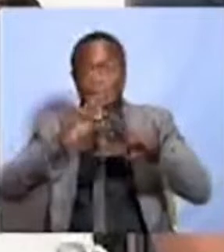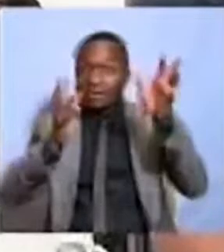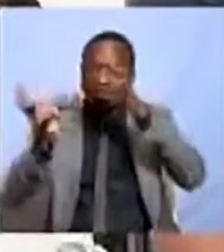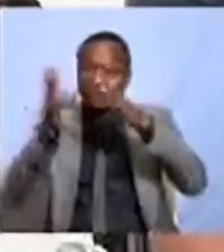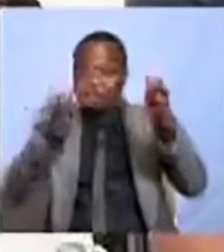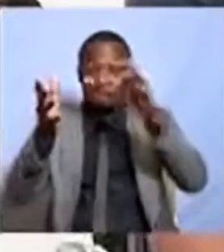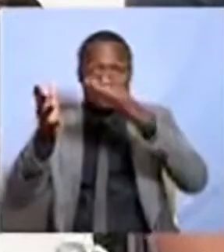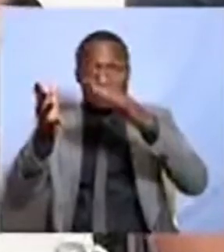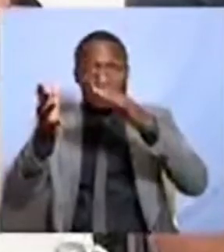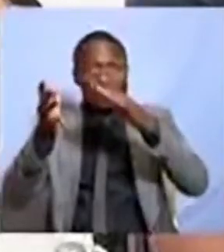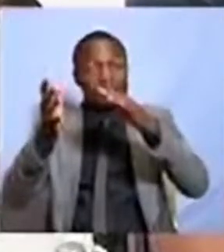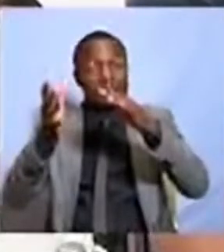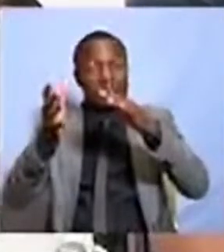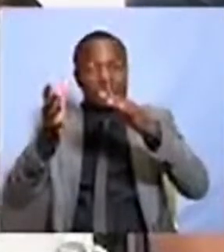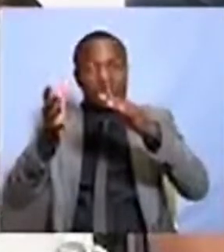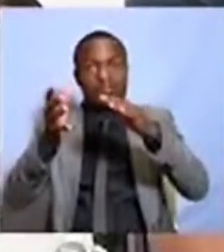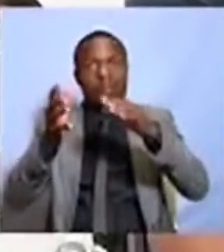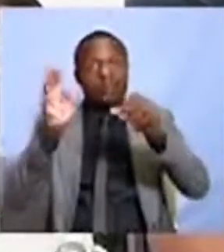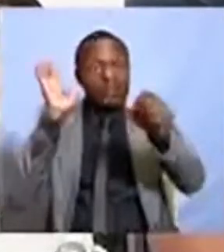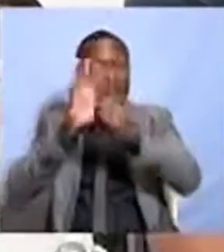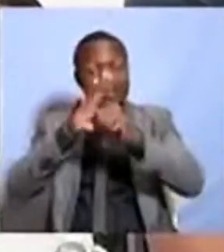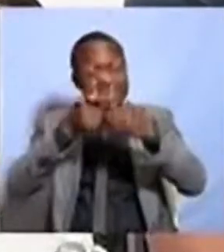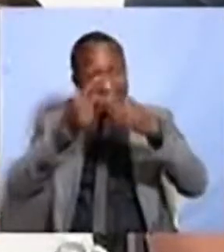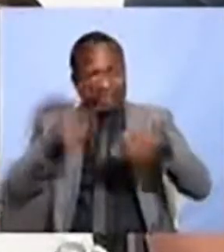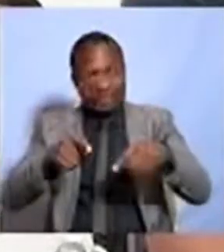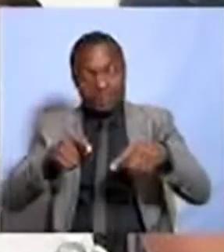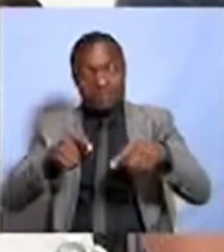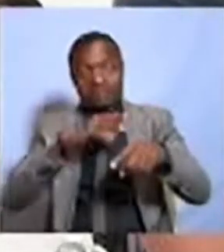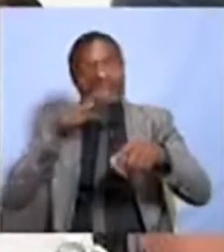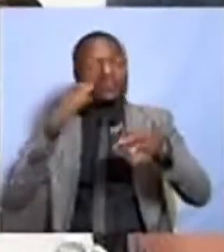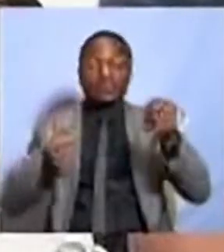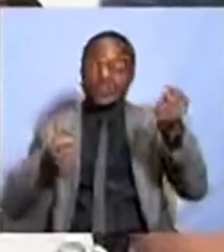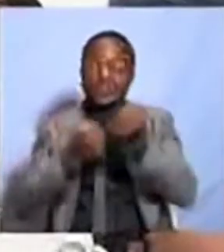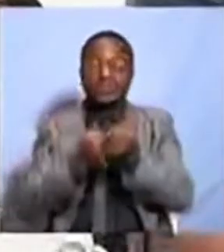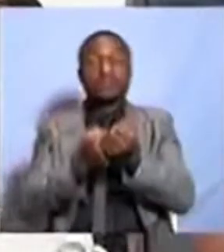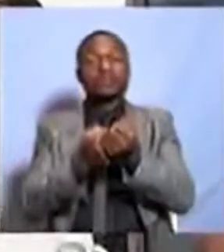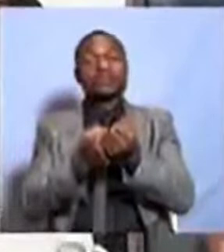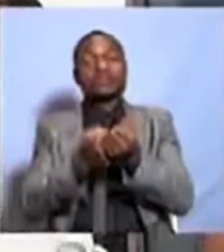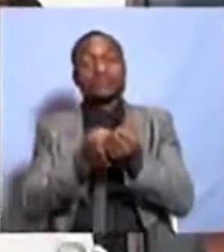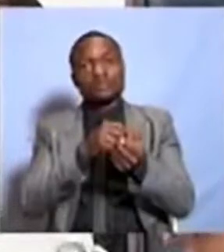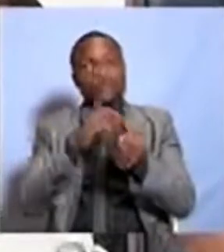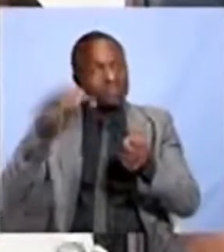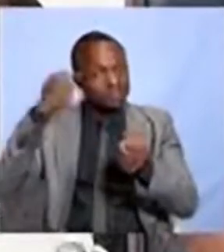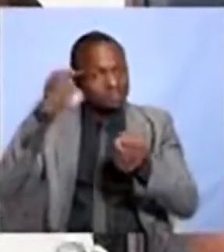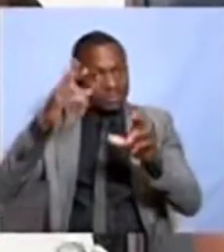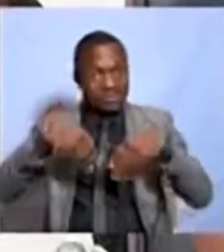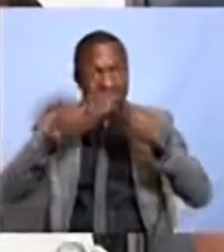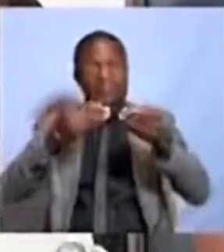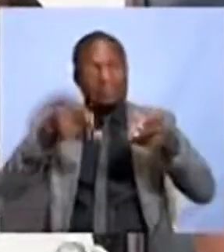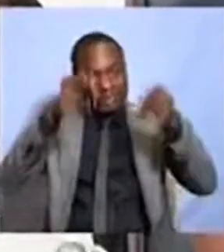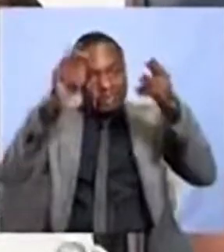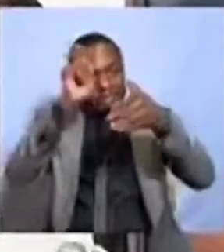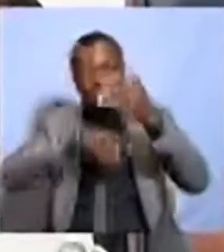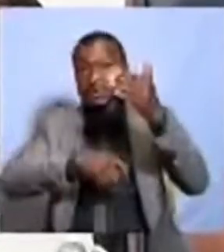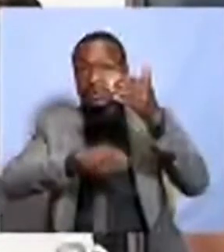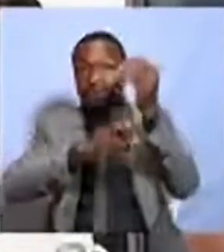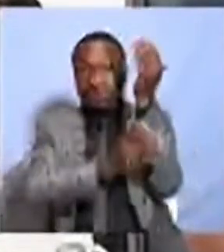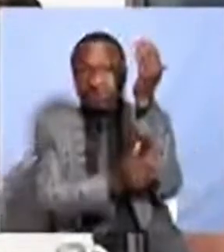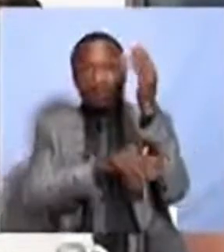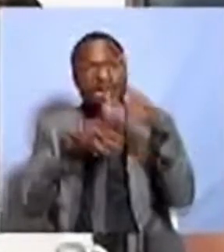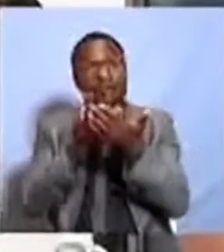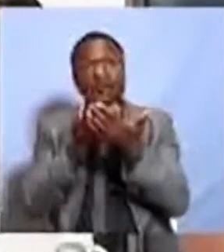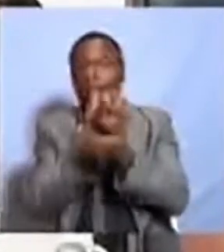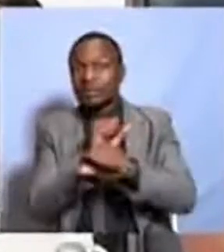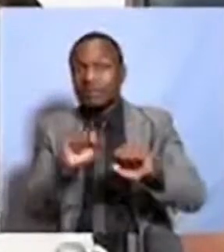that occurred. The farmers had to be sustained by government, therefore they gave them a higher price of maize, isn't it? So how do I address that